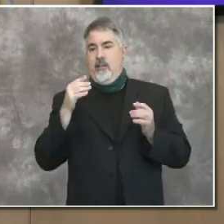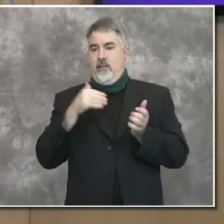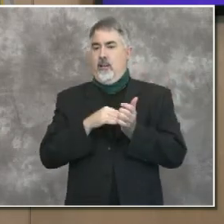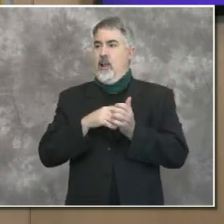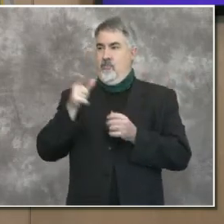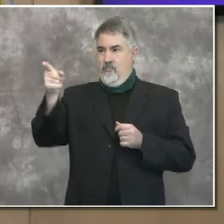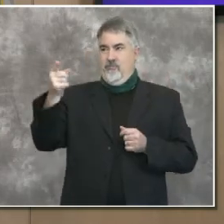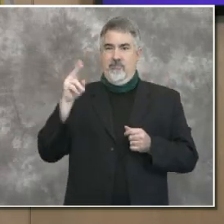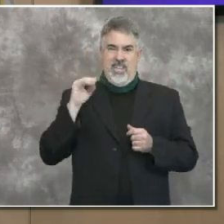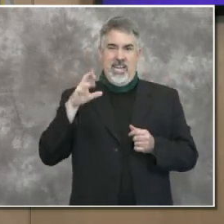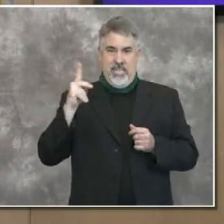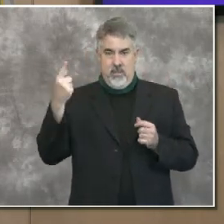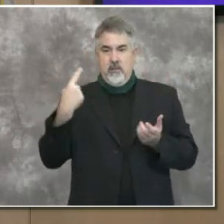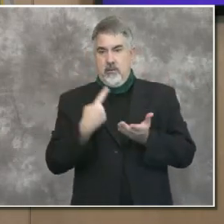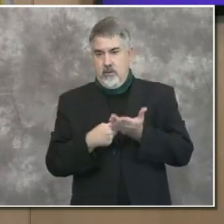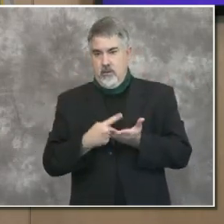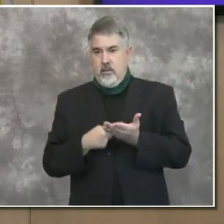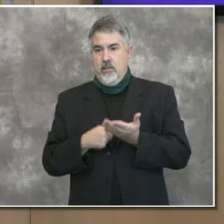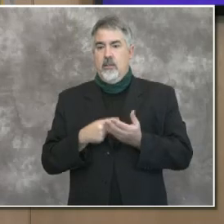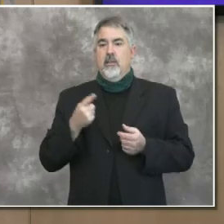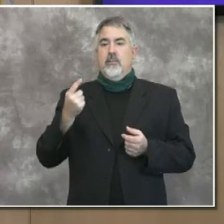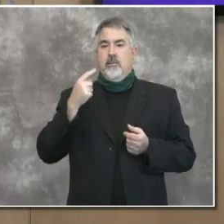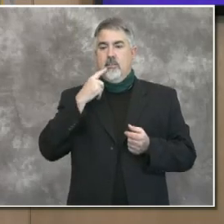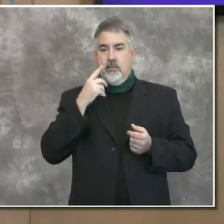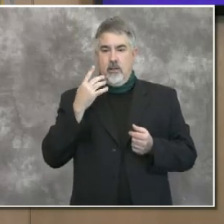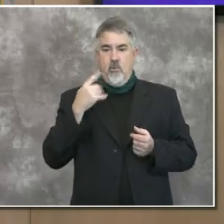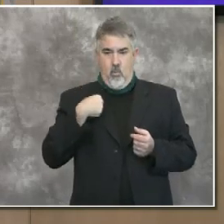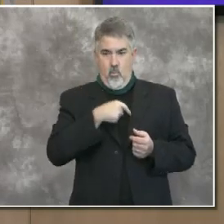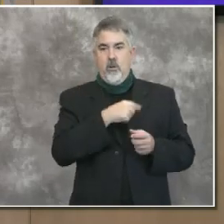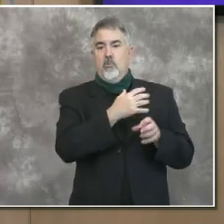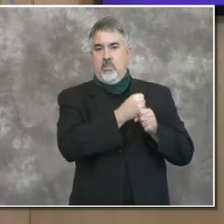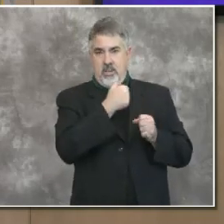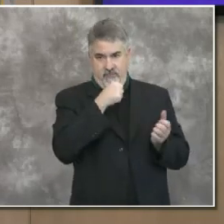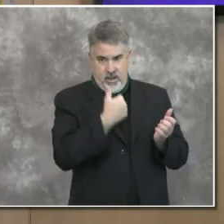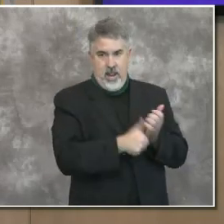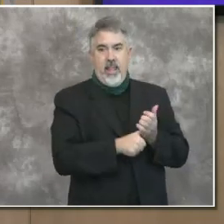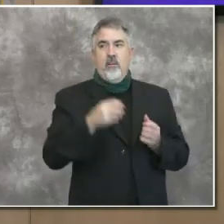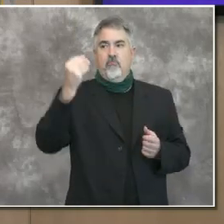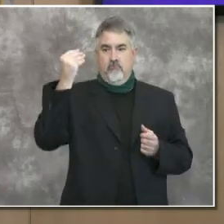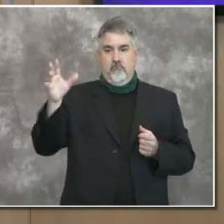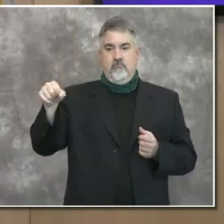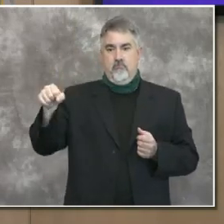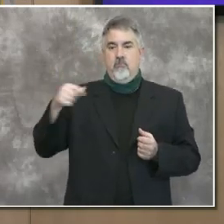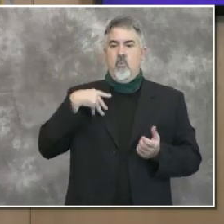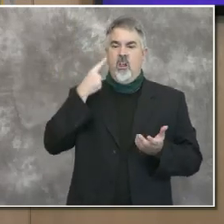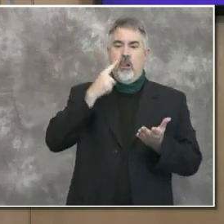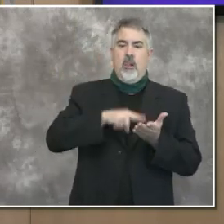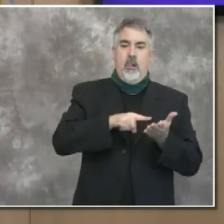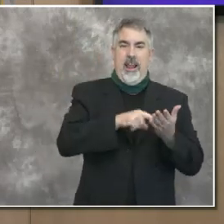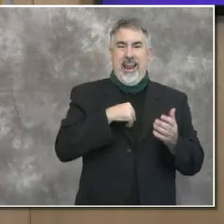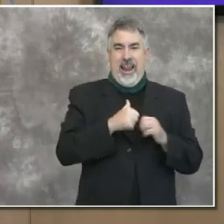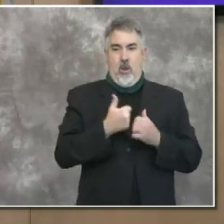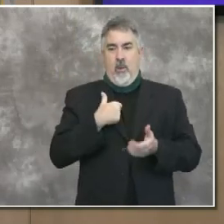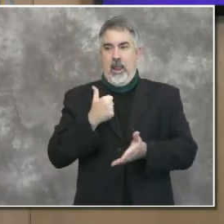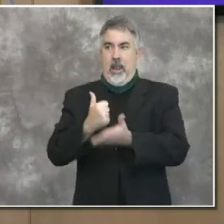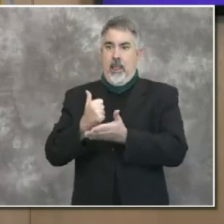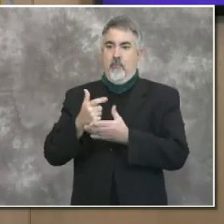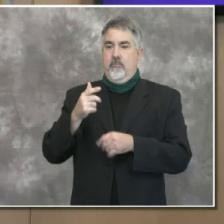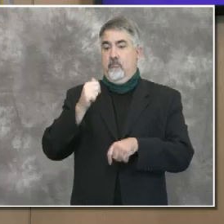to acknowledge that the letter has been received, and they are looking at what they might be able to implement to assist